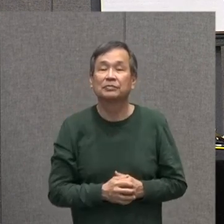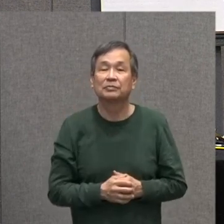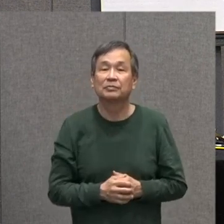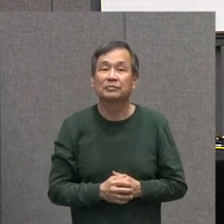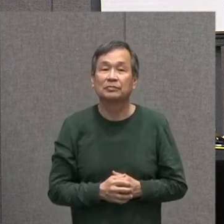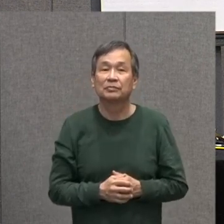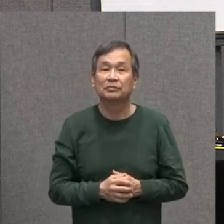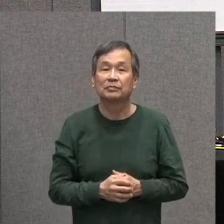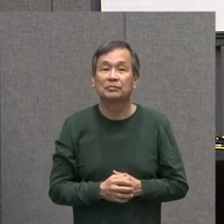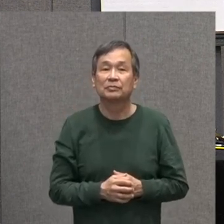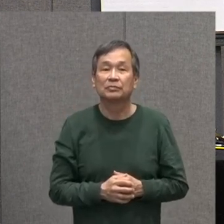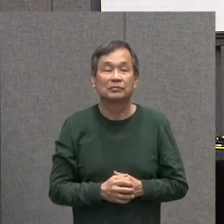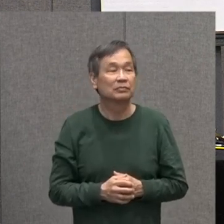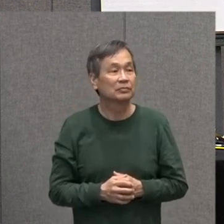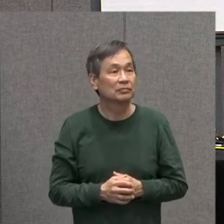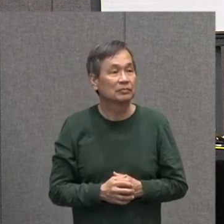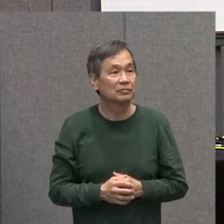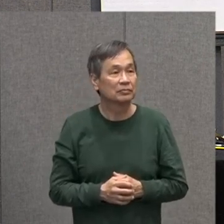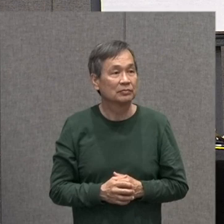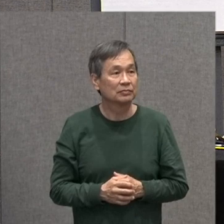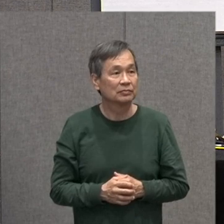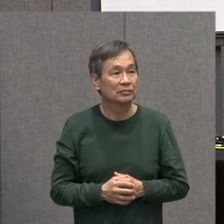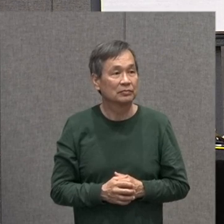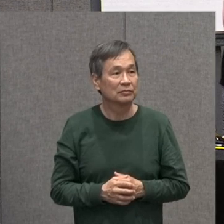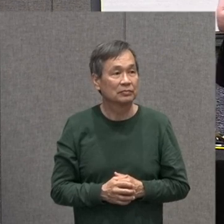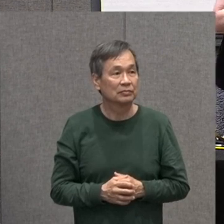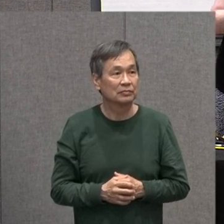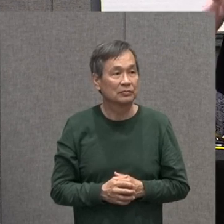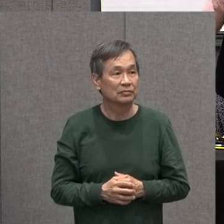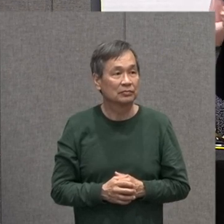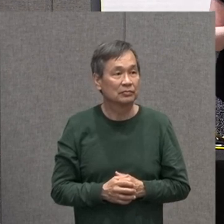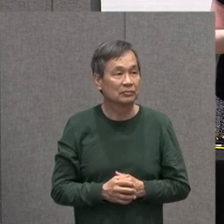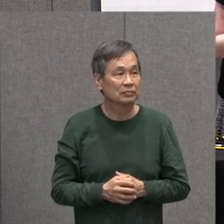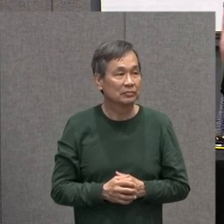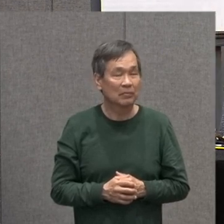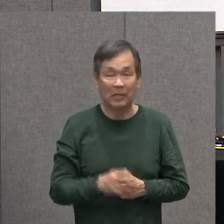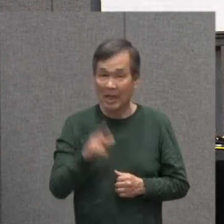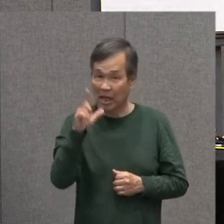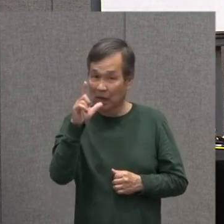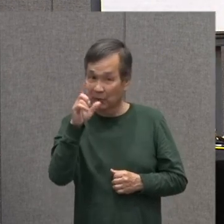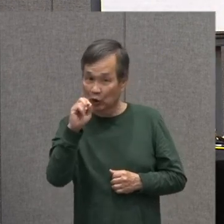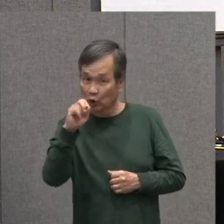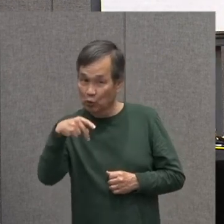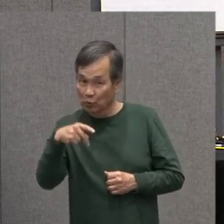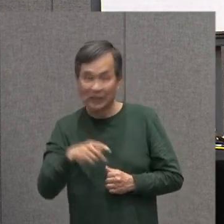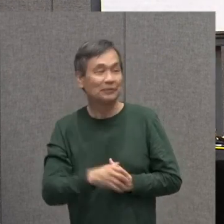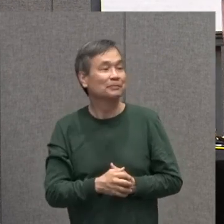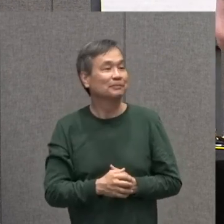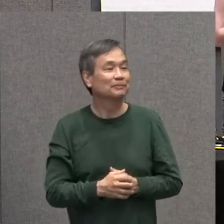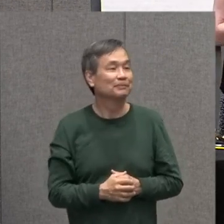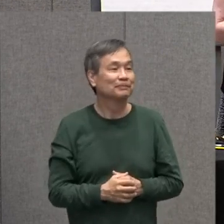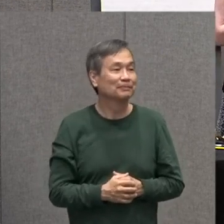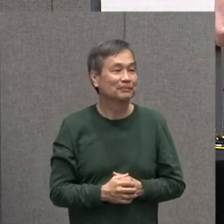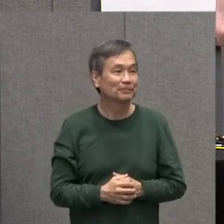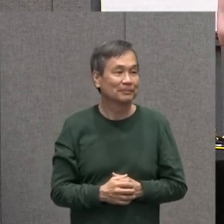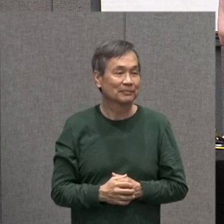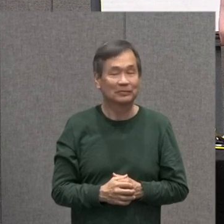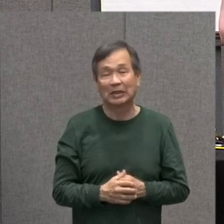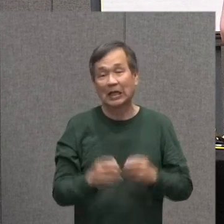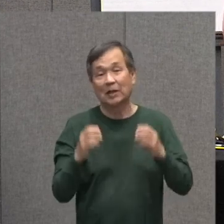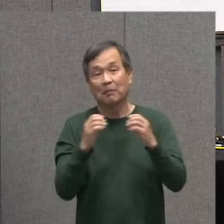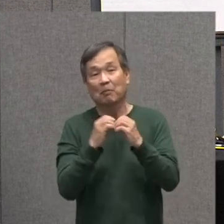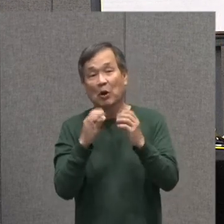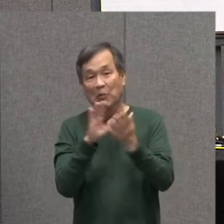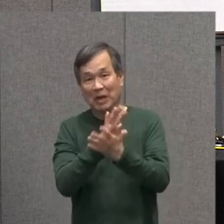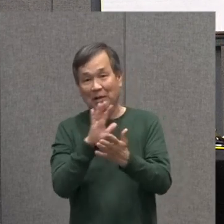Got a couple left, which are kind of similar. How about the loop-de-loops? Oops. So for the loops, I need to cut some more strips of paper